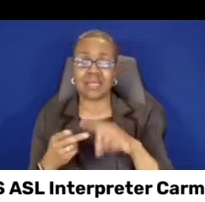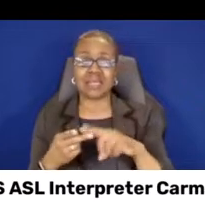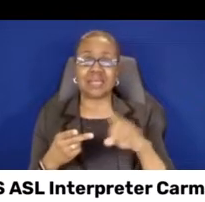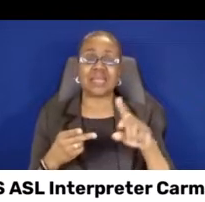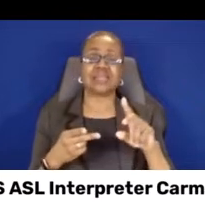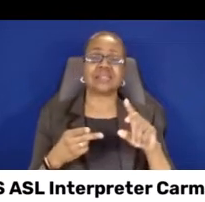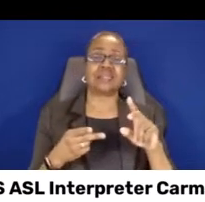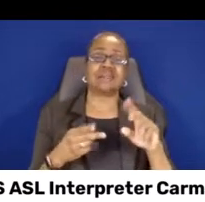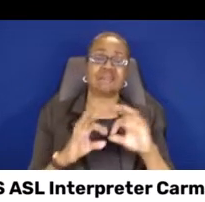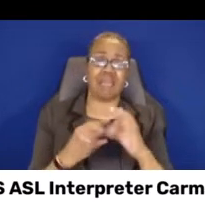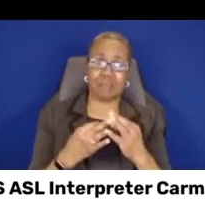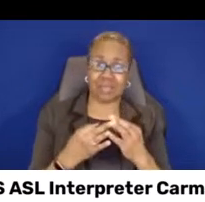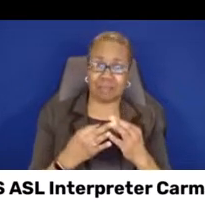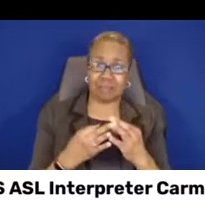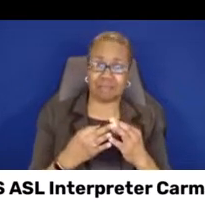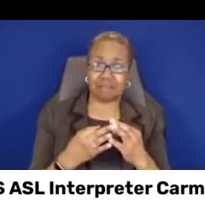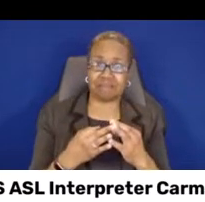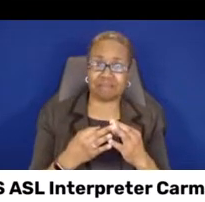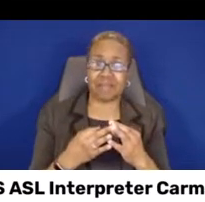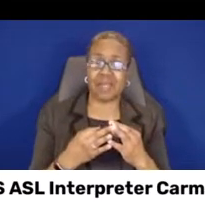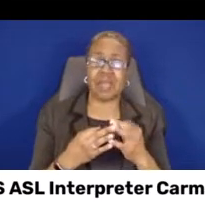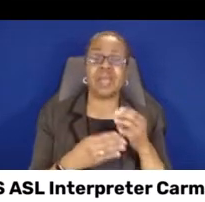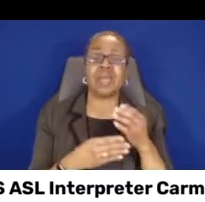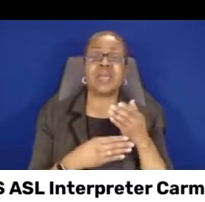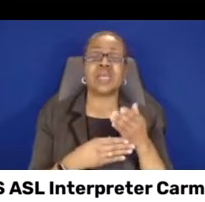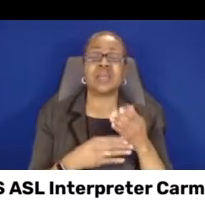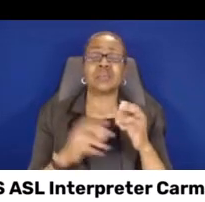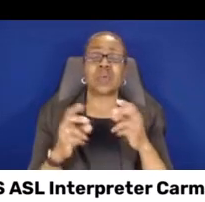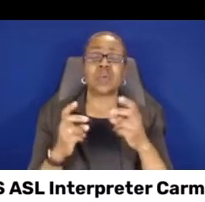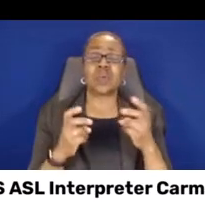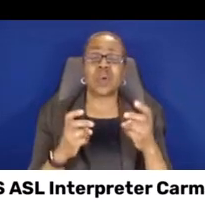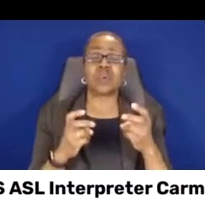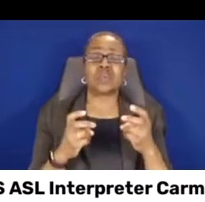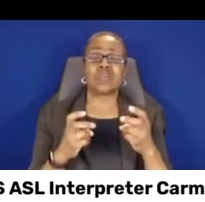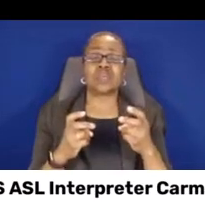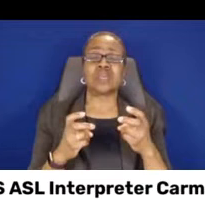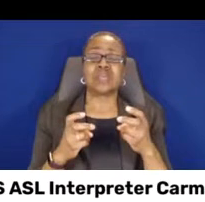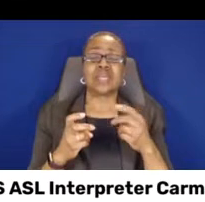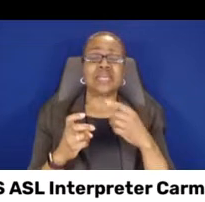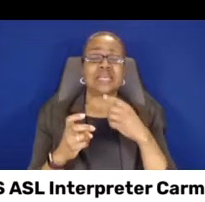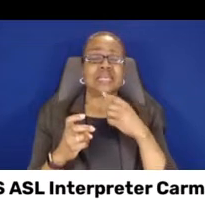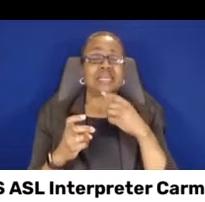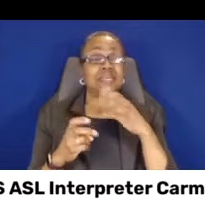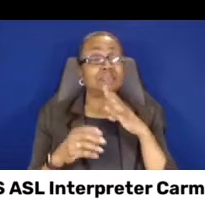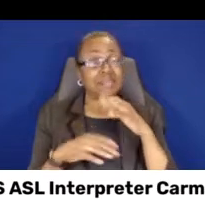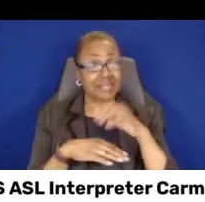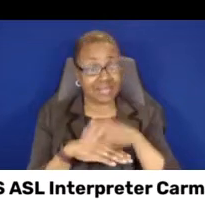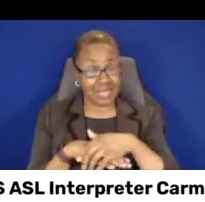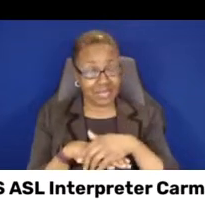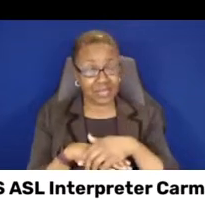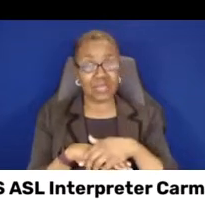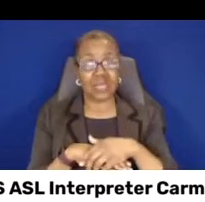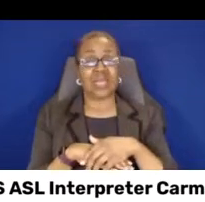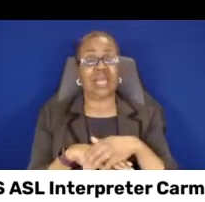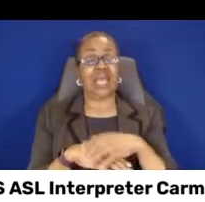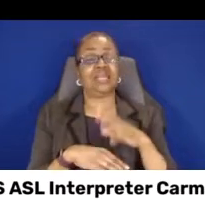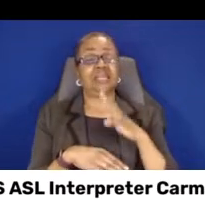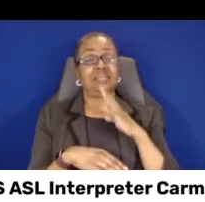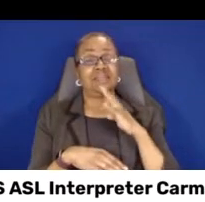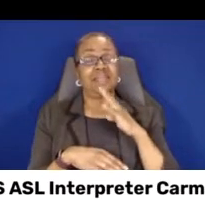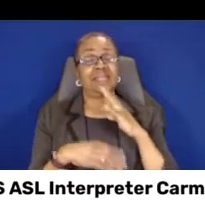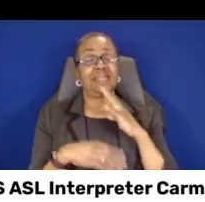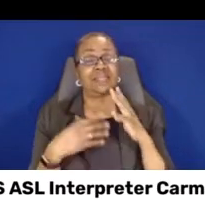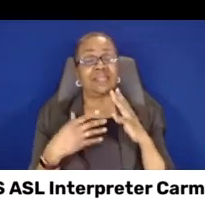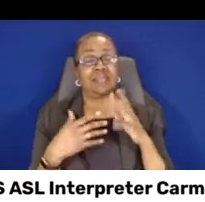family. So here's a quote in Khalid's words. He speaks English, and he actually speaks